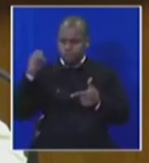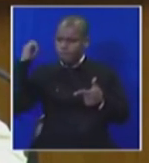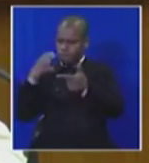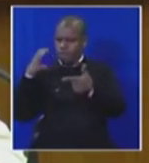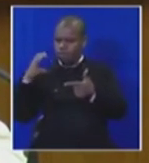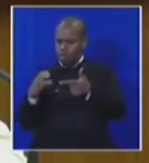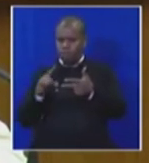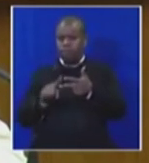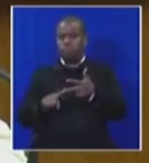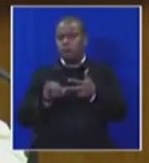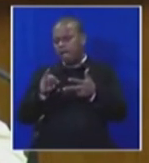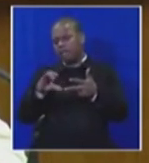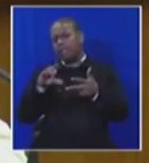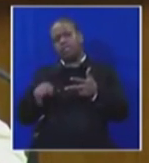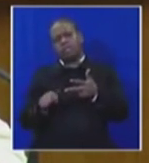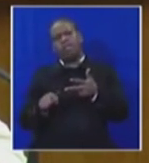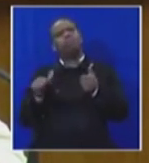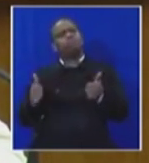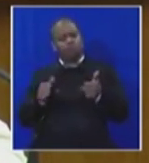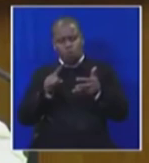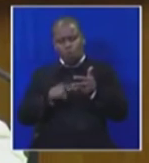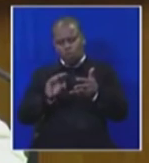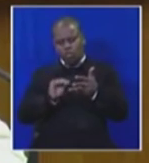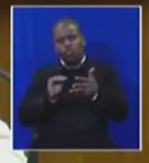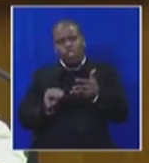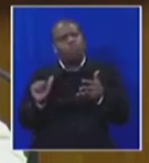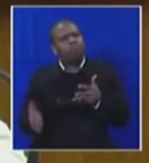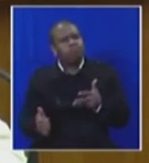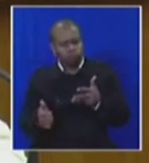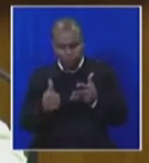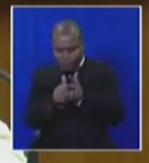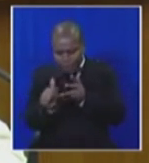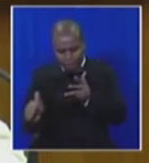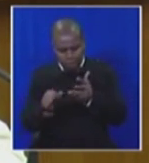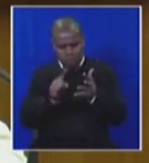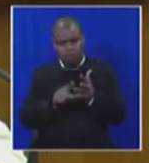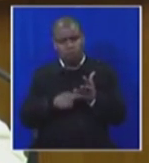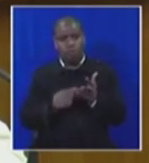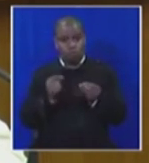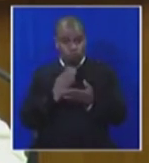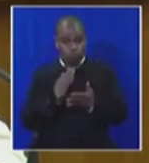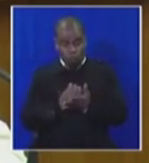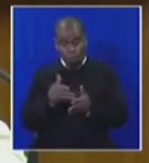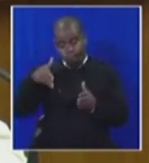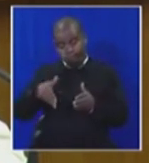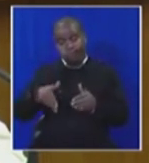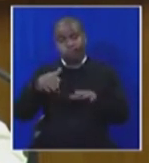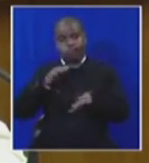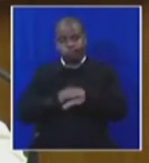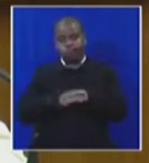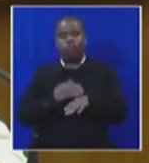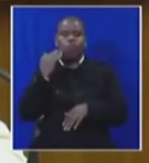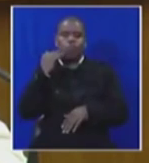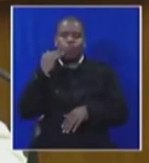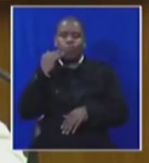energy, transport, and ICT, give more people education and skills, radically reform the labor regime, provide direct